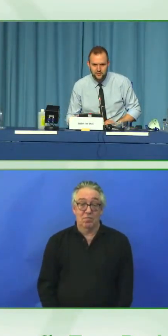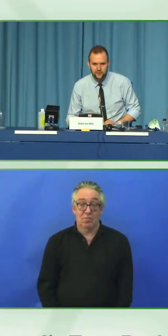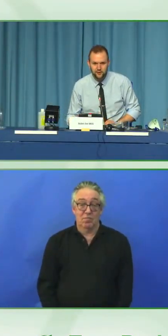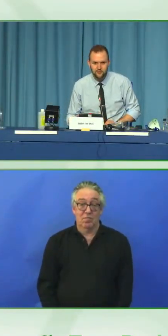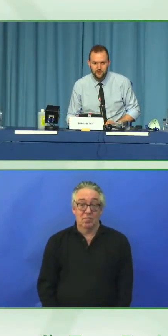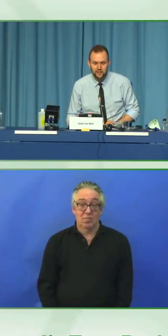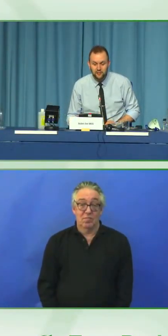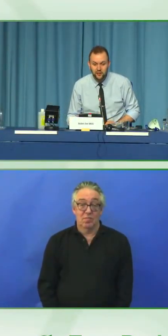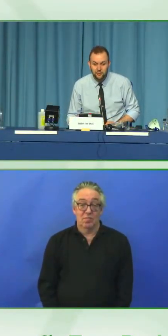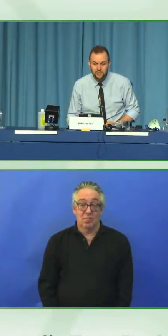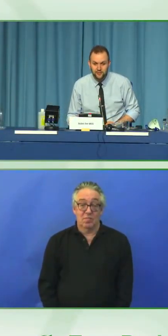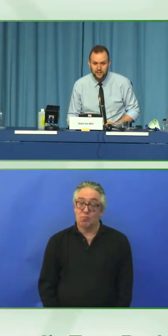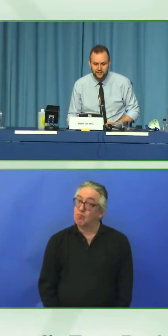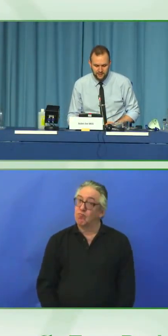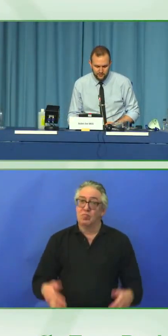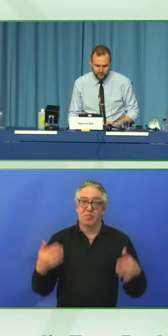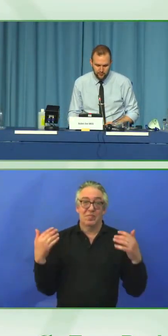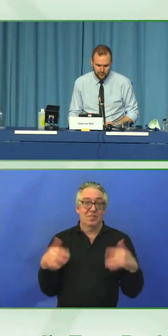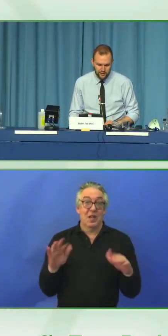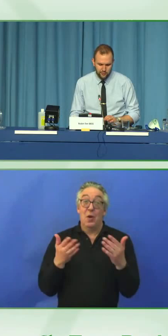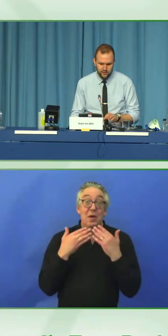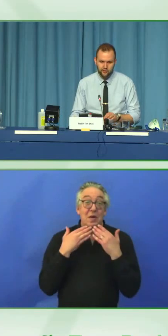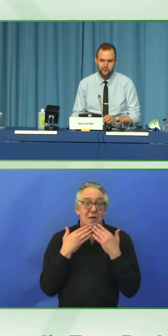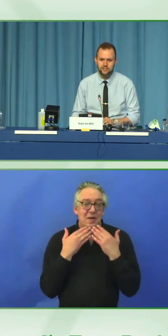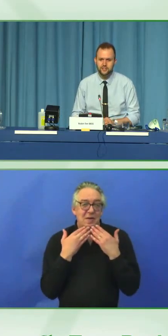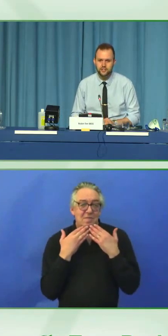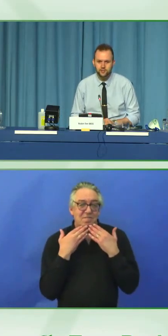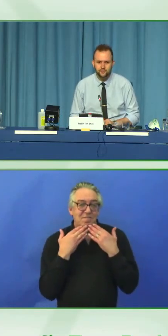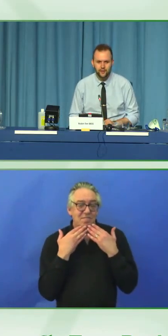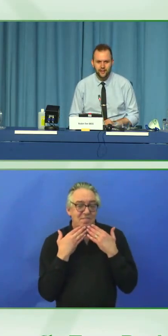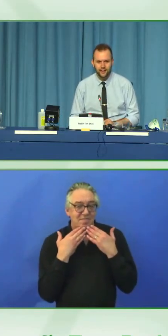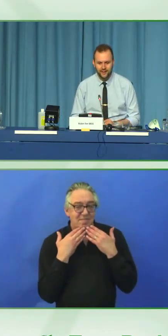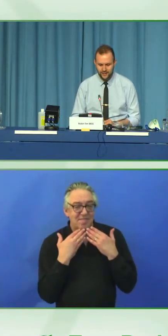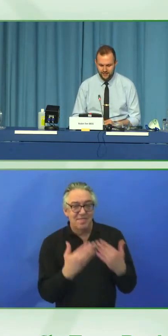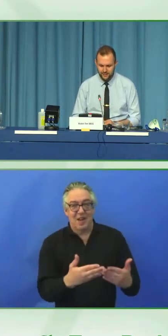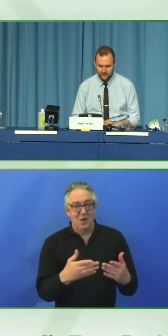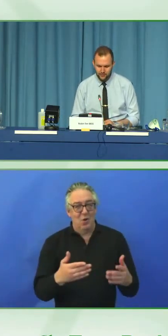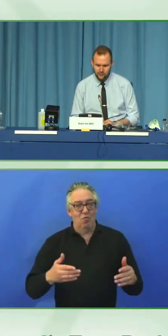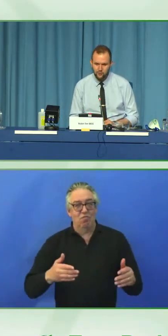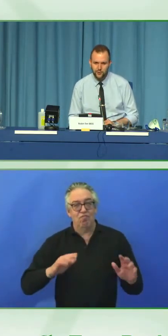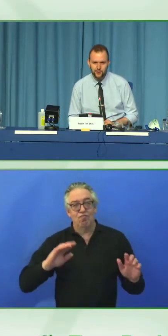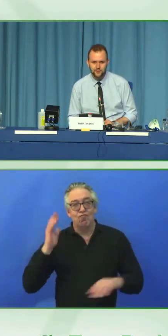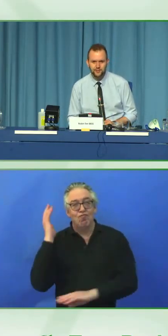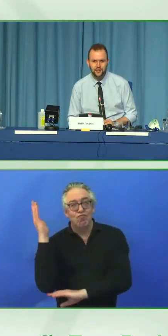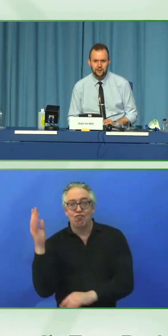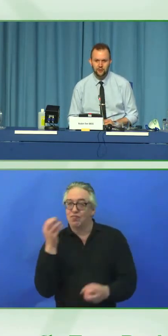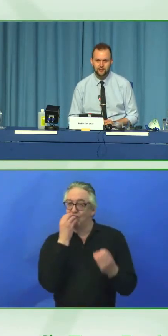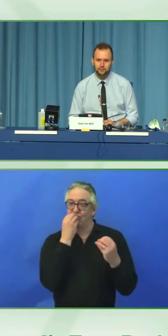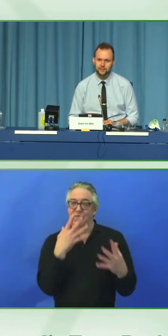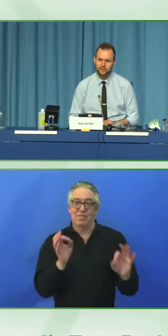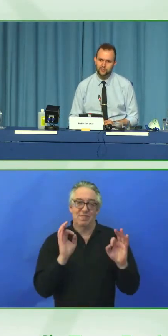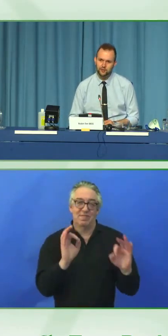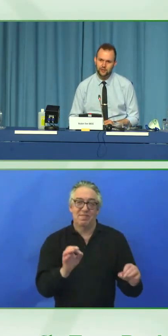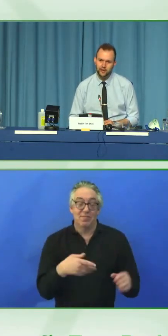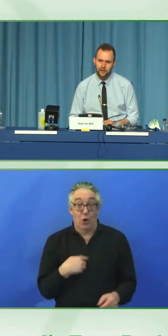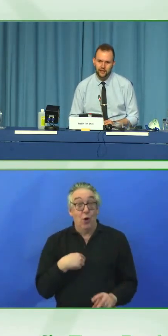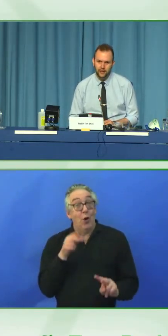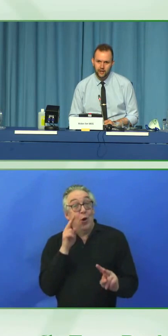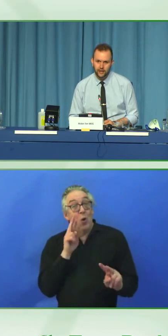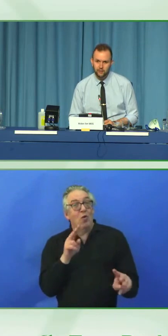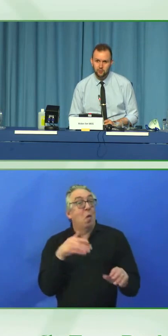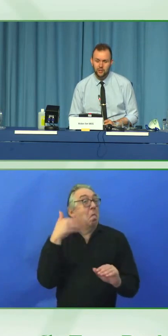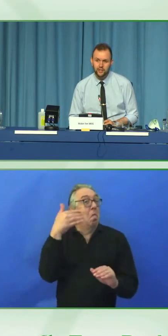Thank you very much, Fernanda, for that wonderful presentation, and looking forward also to get your input in the